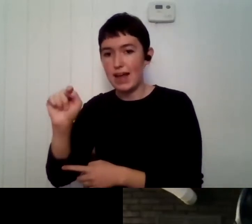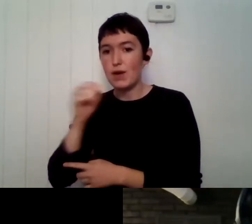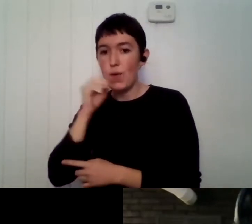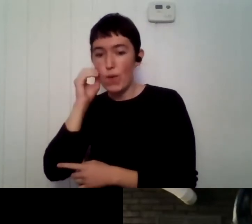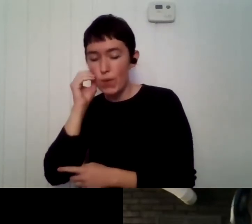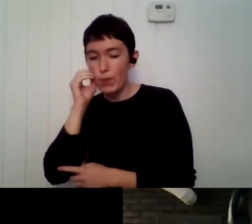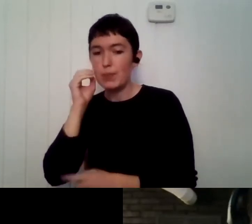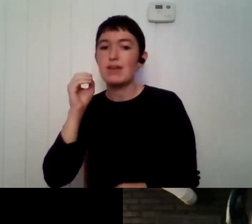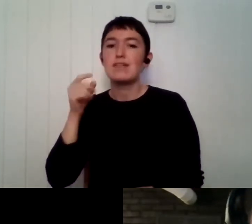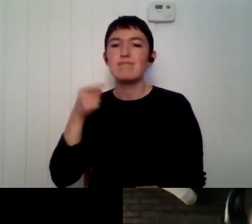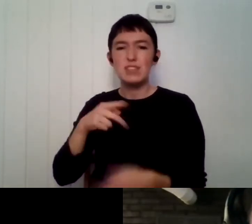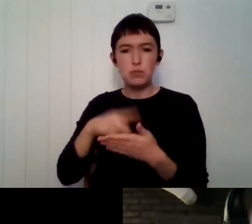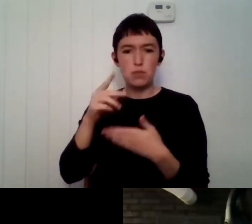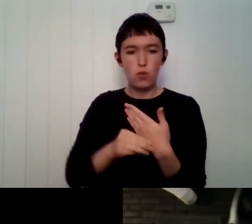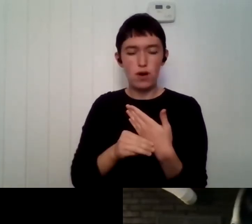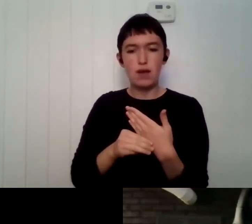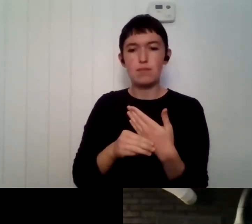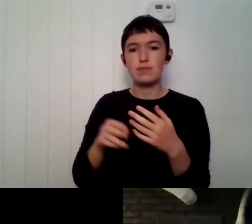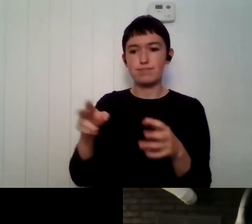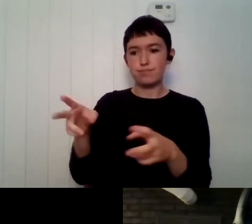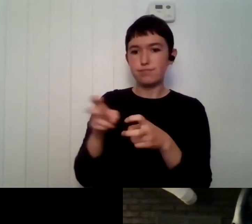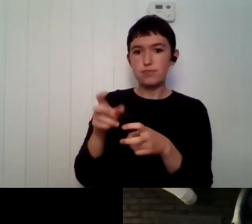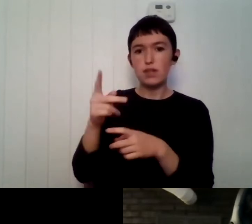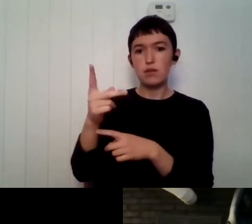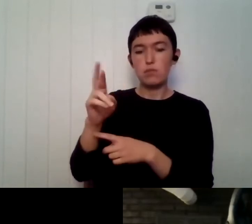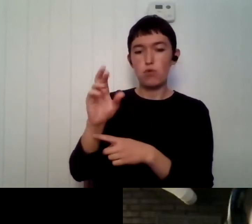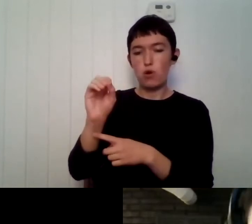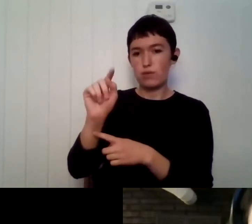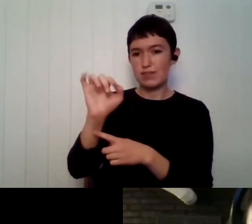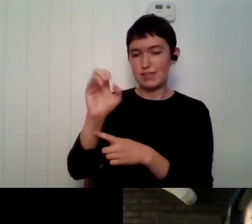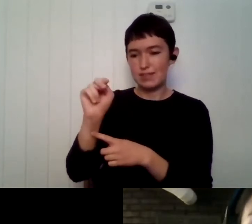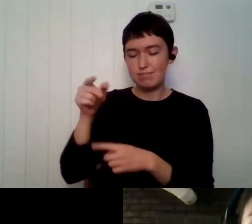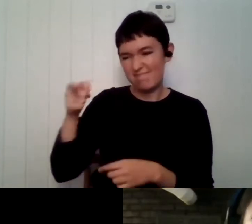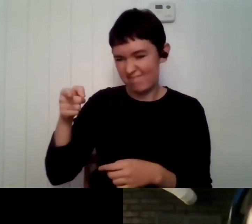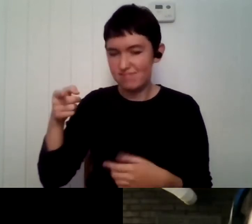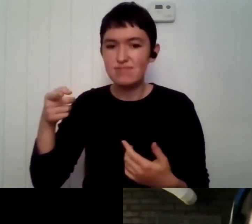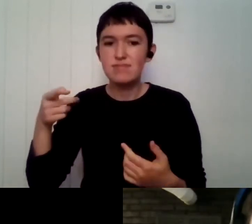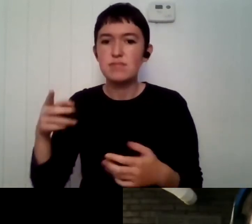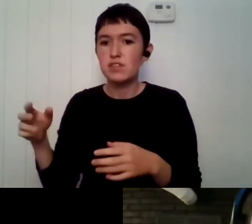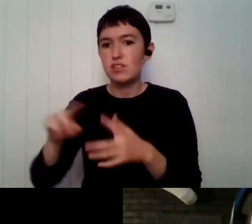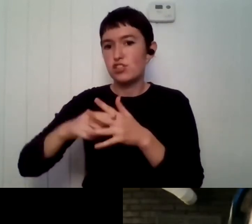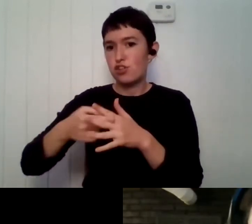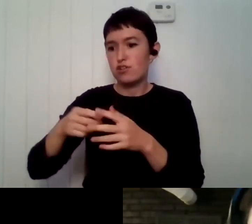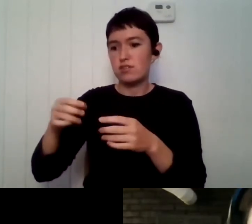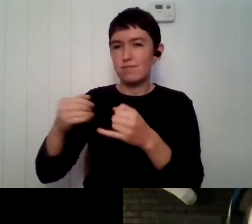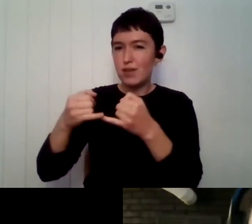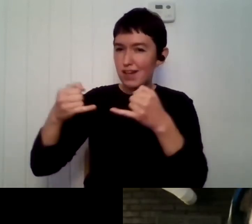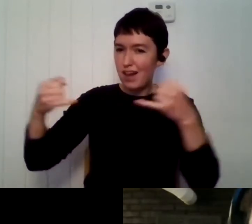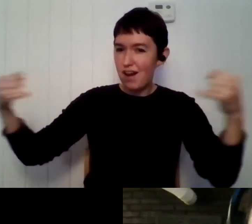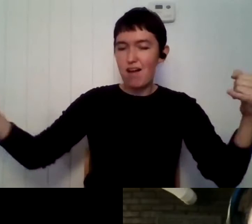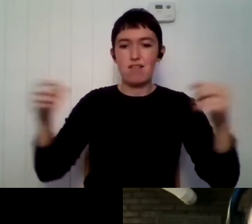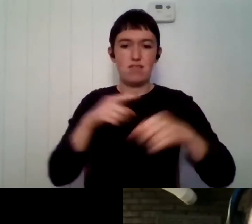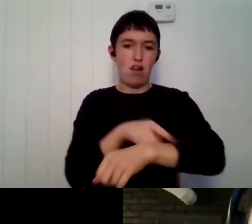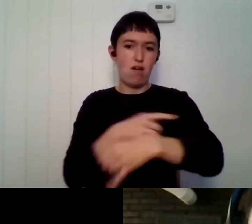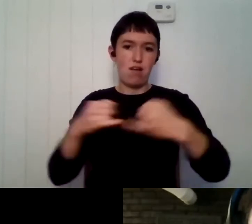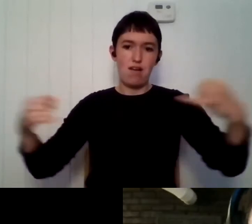that takes proteins. So proteins, as a background, start as really, really long strings. And in the body, they